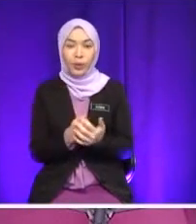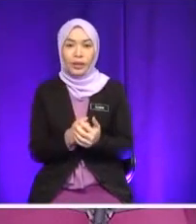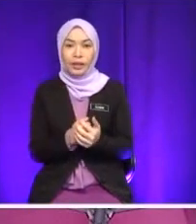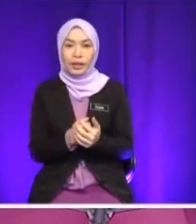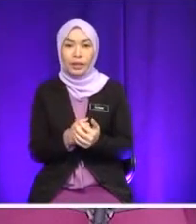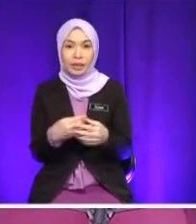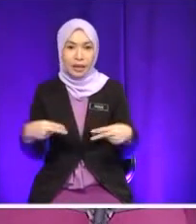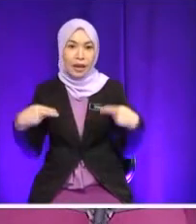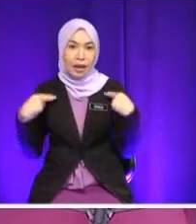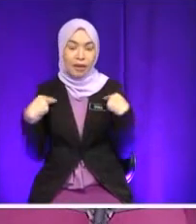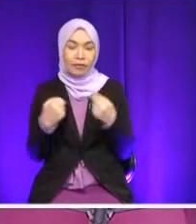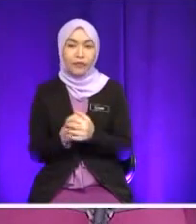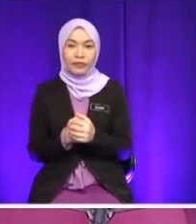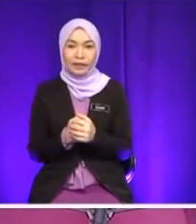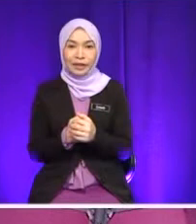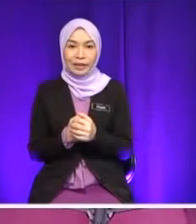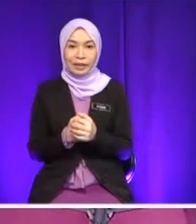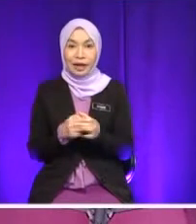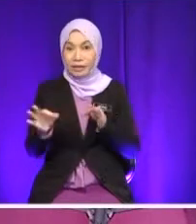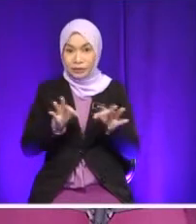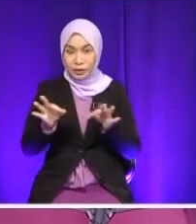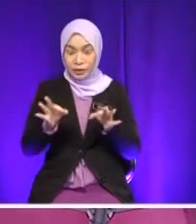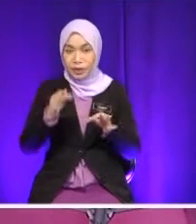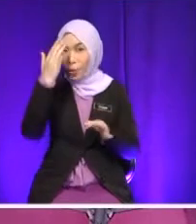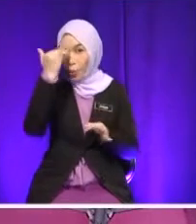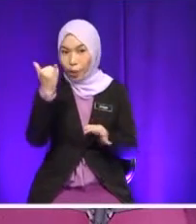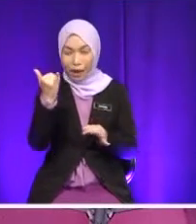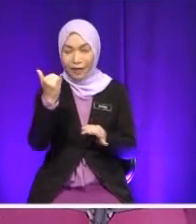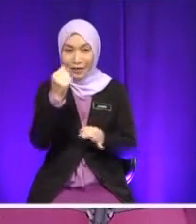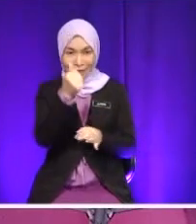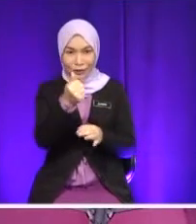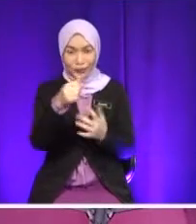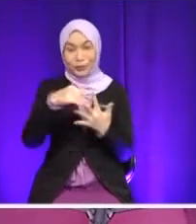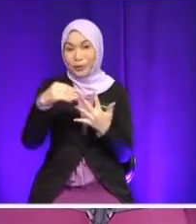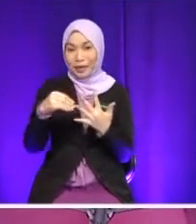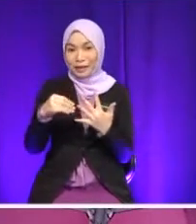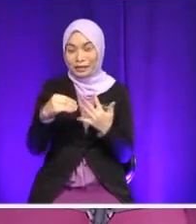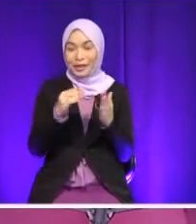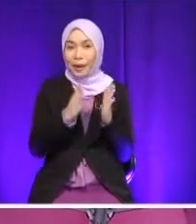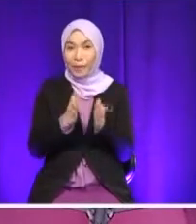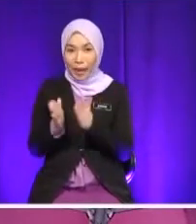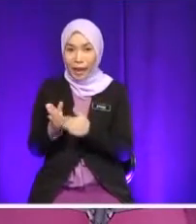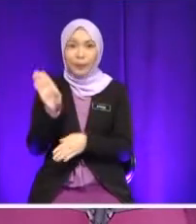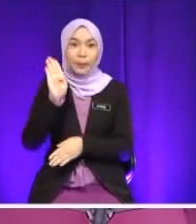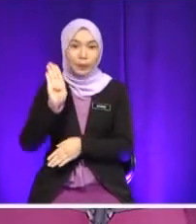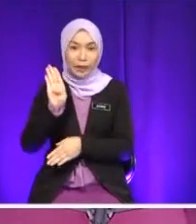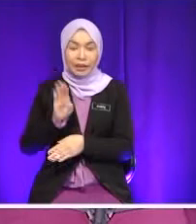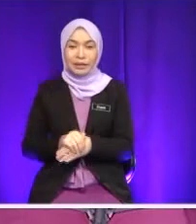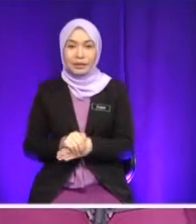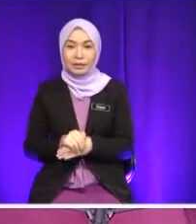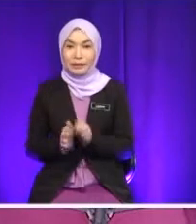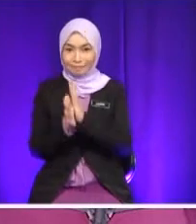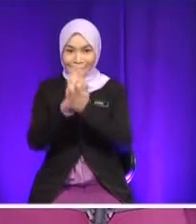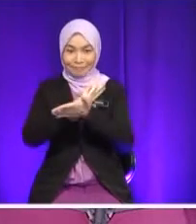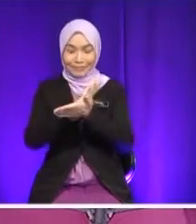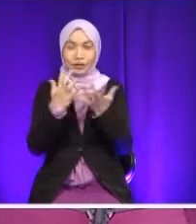any justification, explanations of why you have chosen Plan B. Yeah. So in our lesson today, we are going to learn